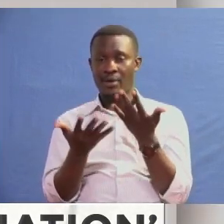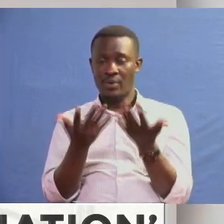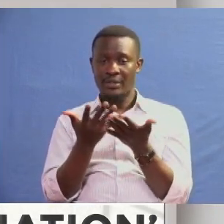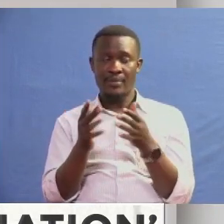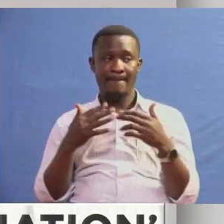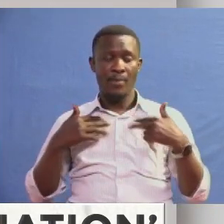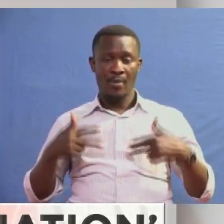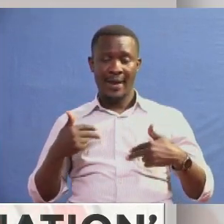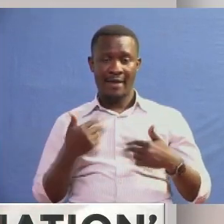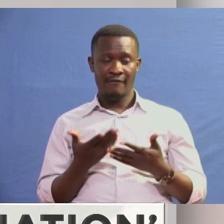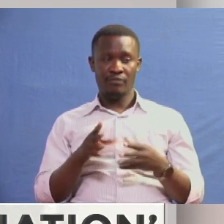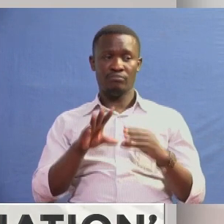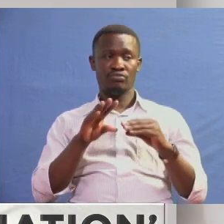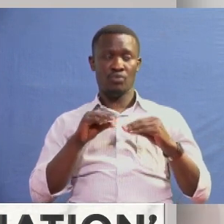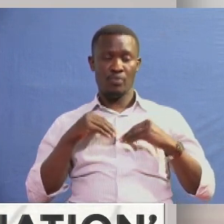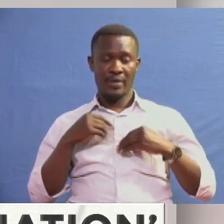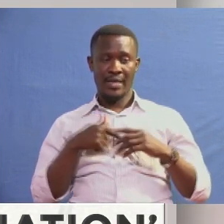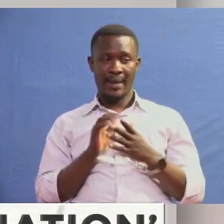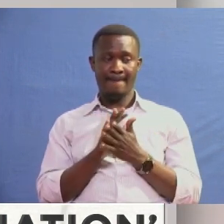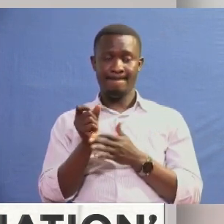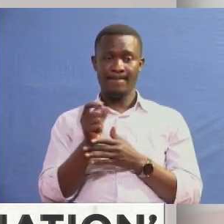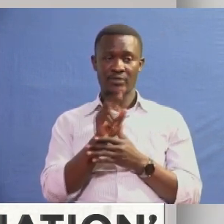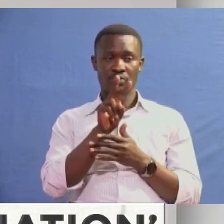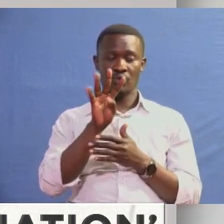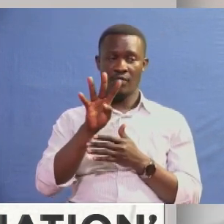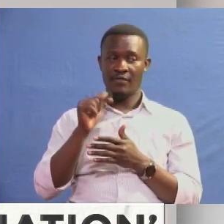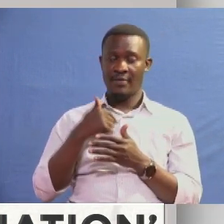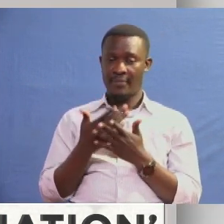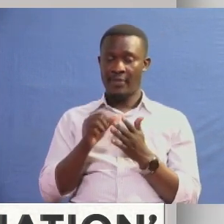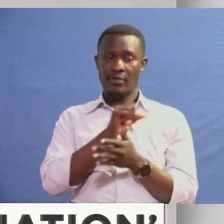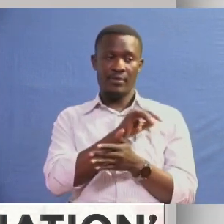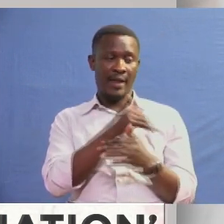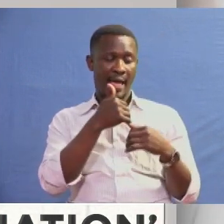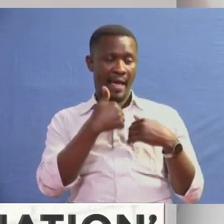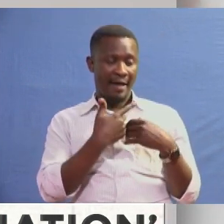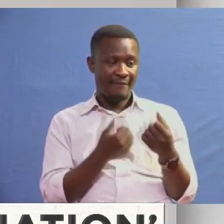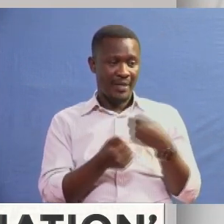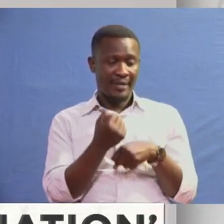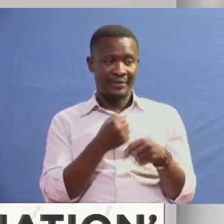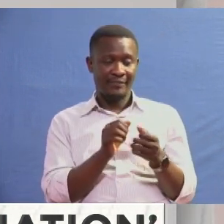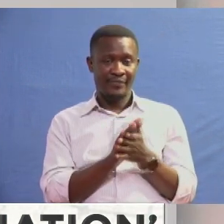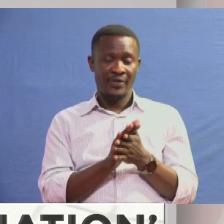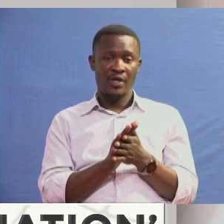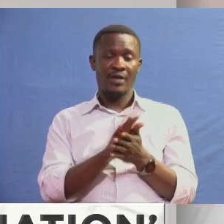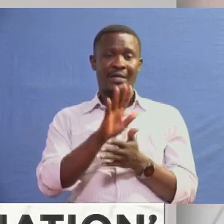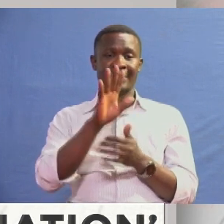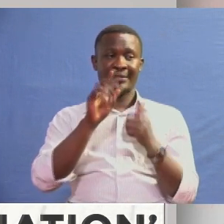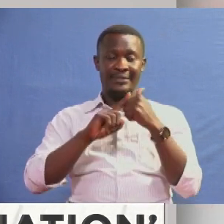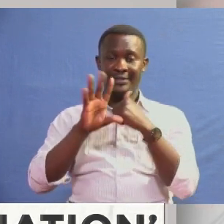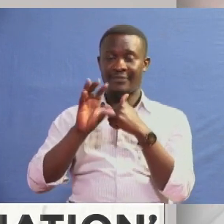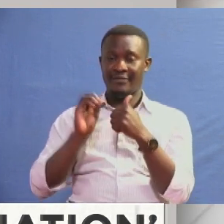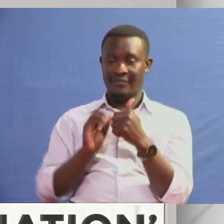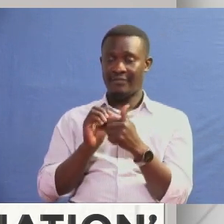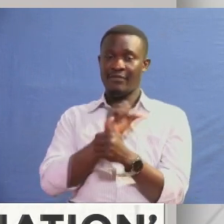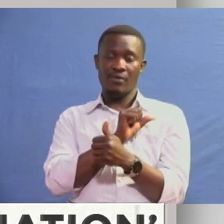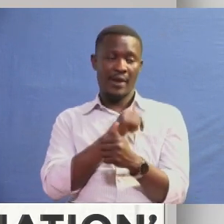the adoption of stringent measures in March 2024, the authorities have been active. Over 65,000 raids have